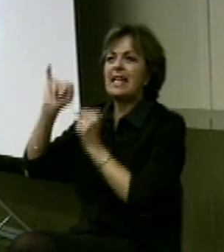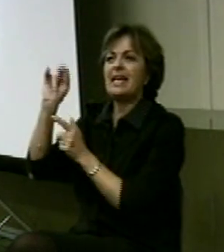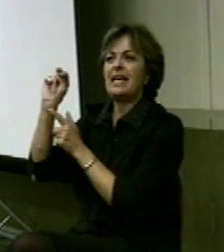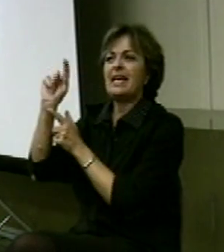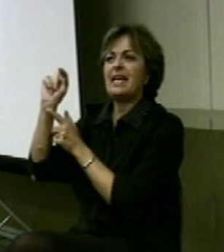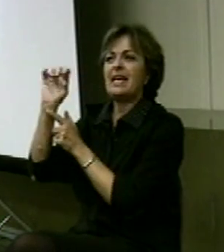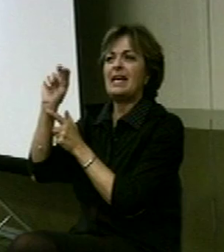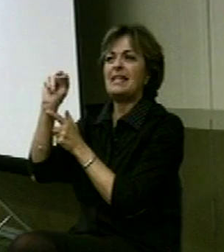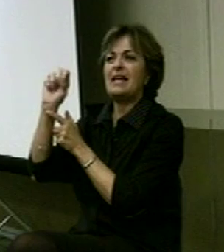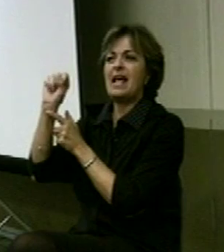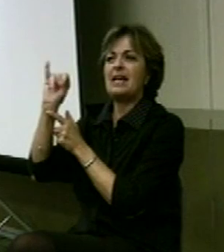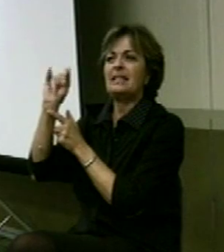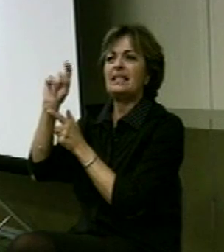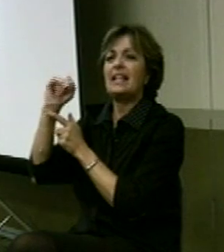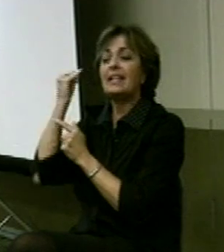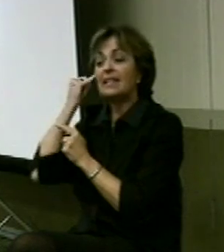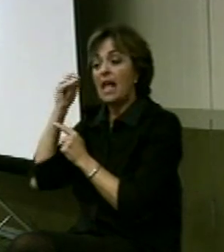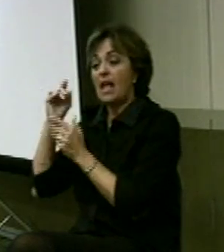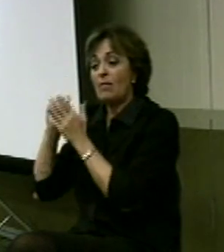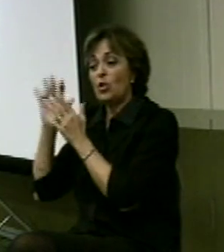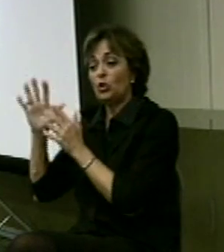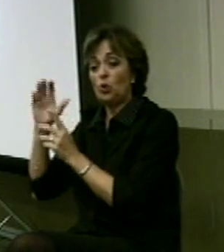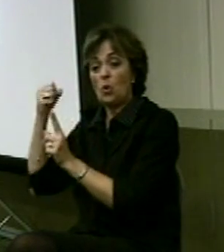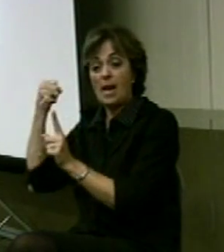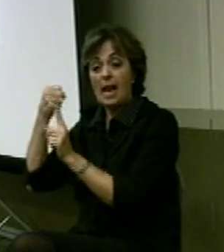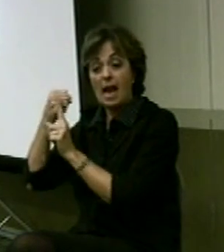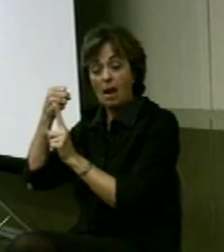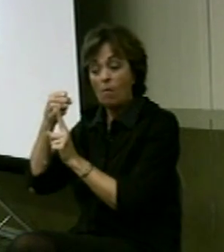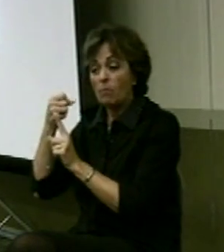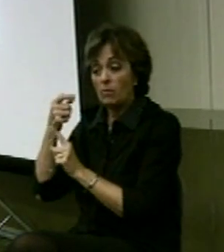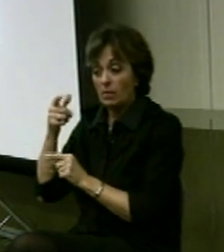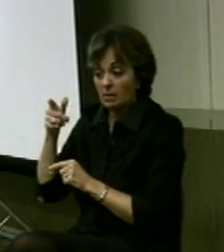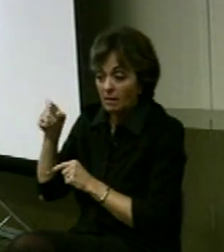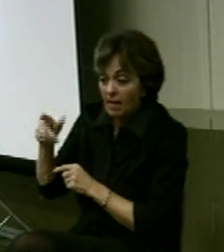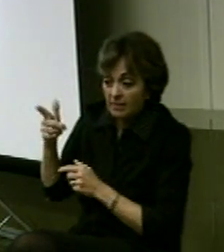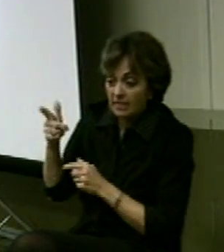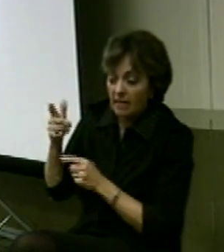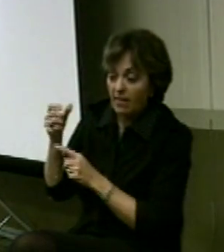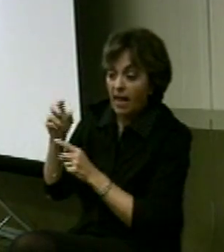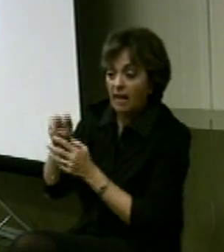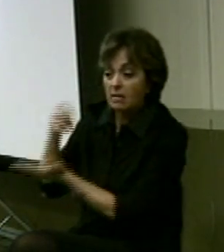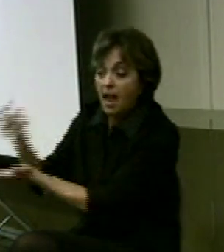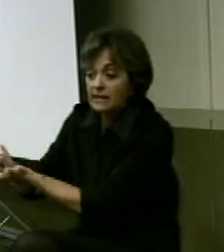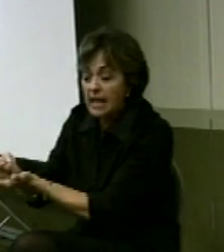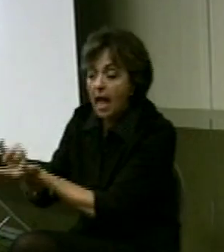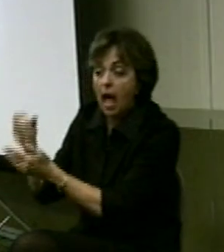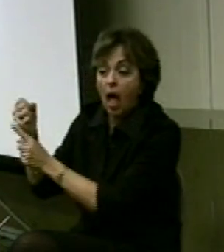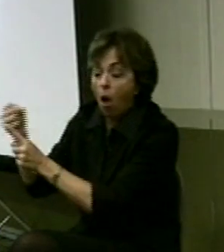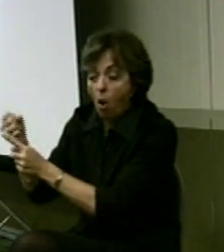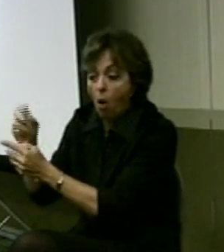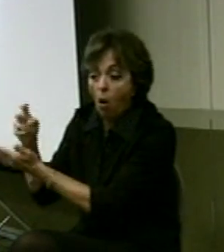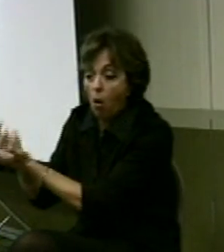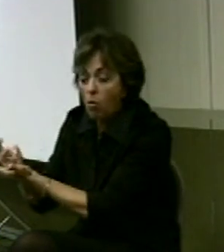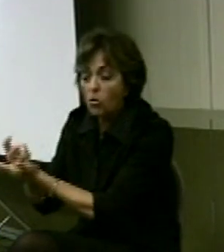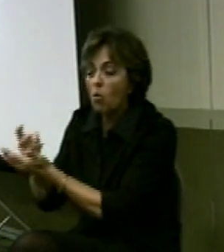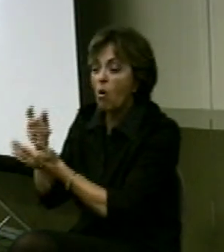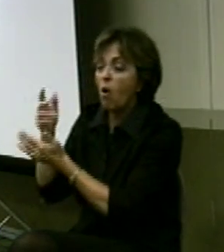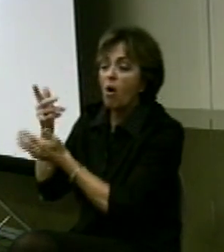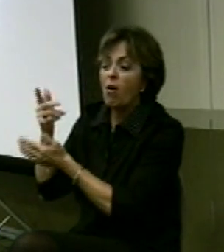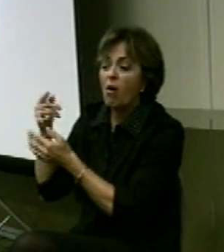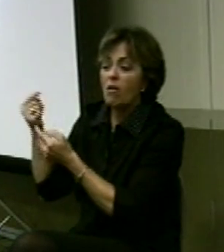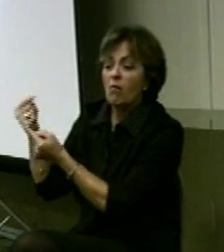like a student hit them, but they don't say, did they knock them down? Did they leave a mark? Did they